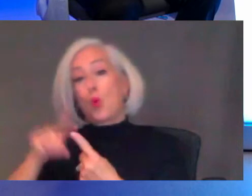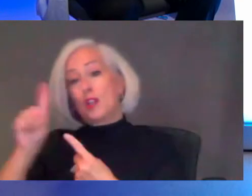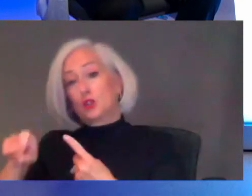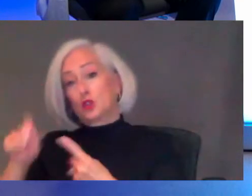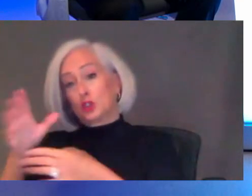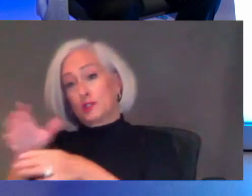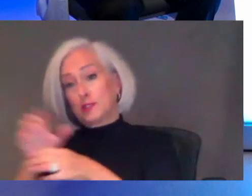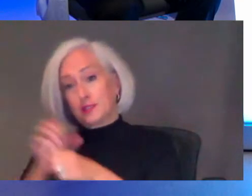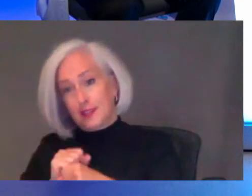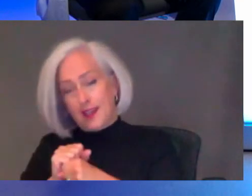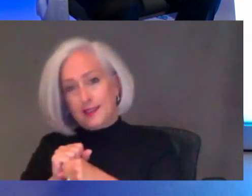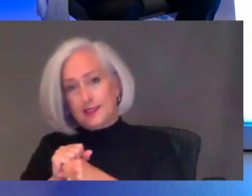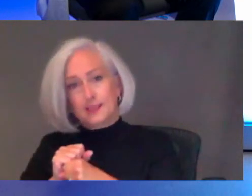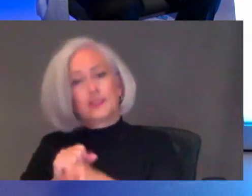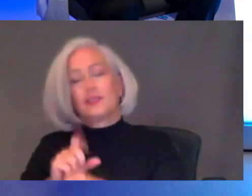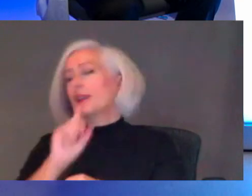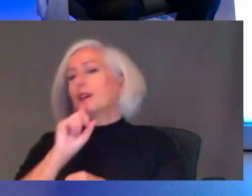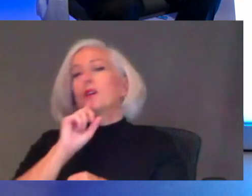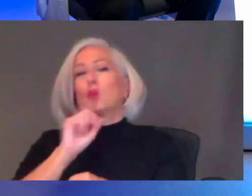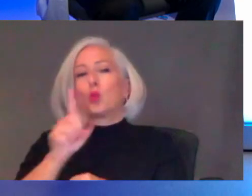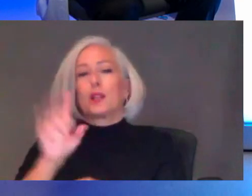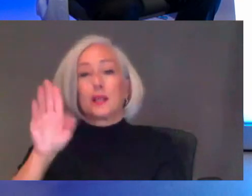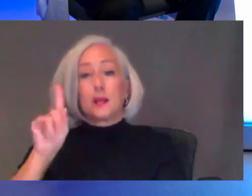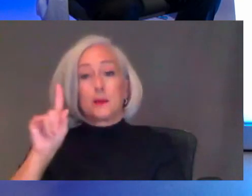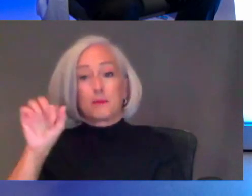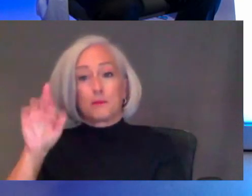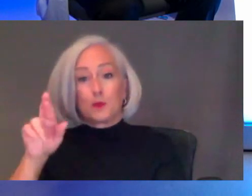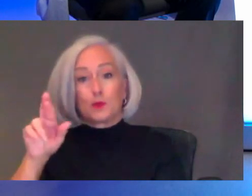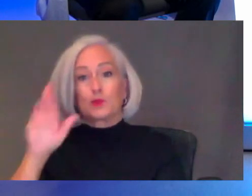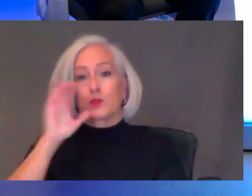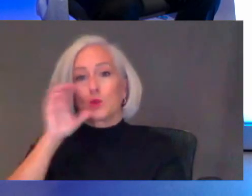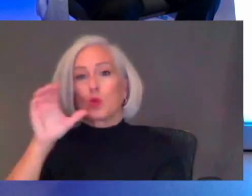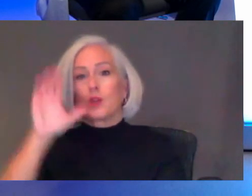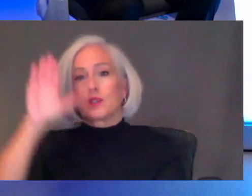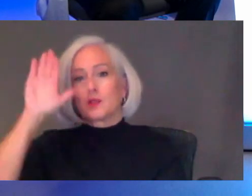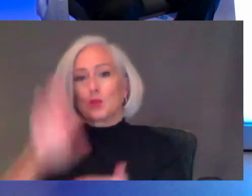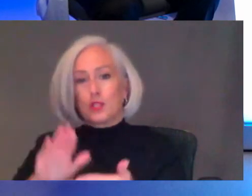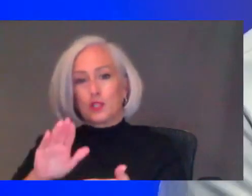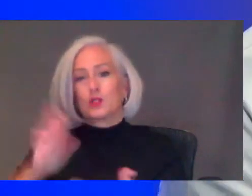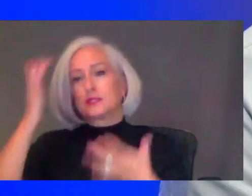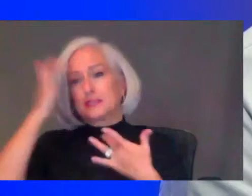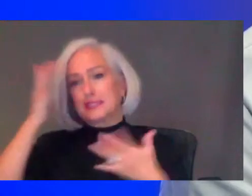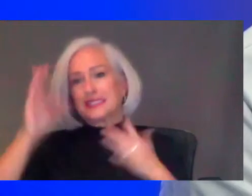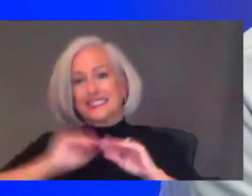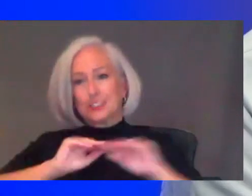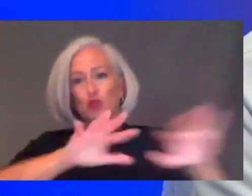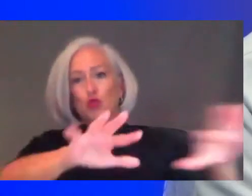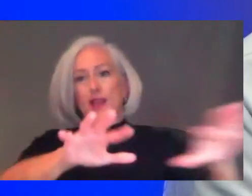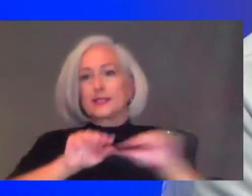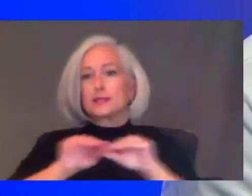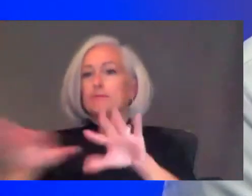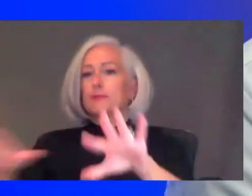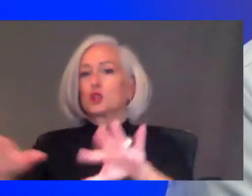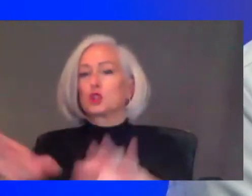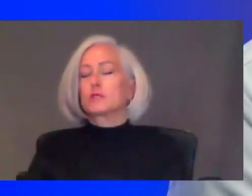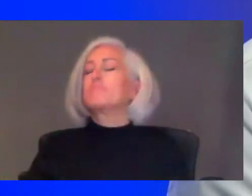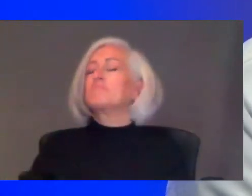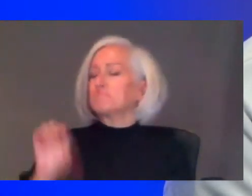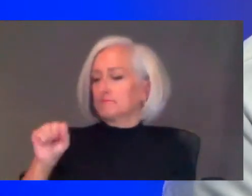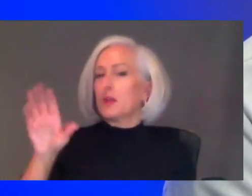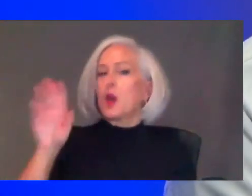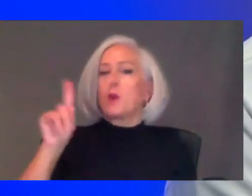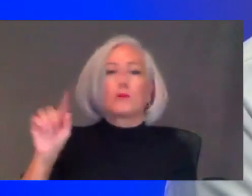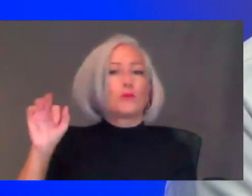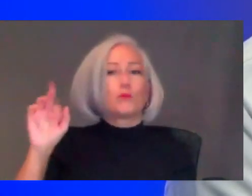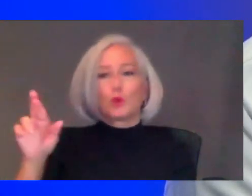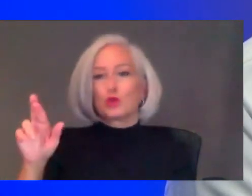second dose. It was 4 weeks after the third dose. And so I call it a series of shots. Yeah. And that's what you got to get